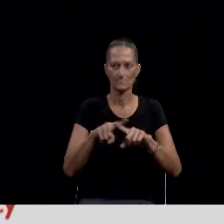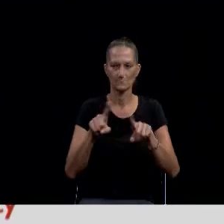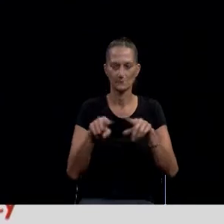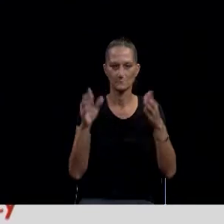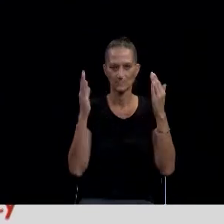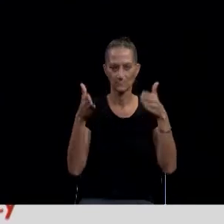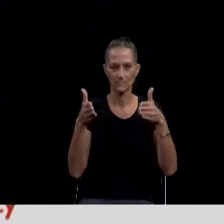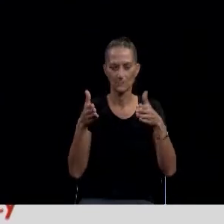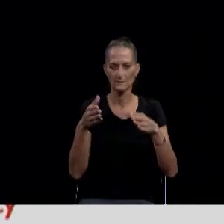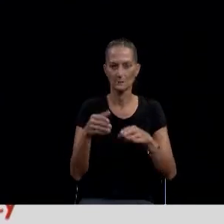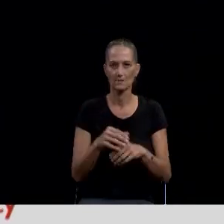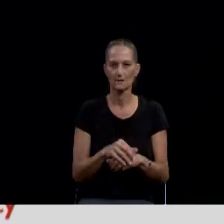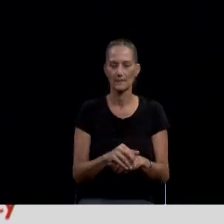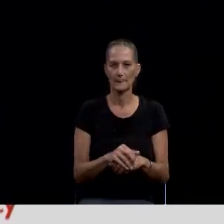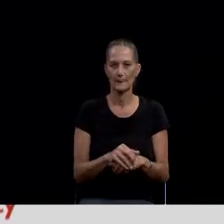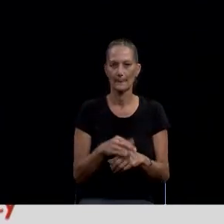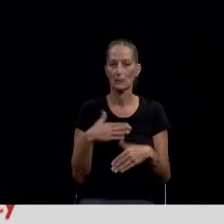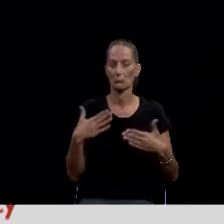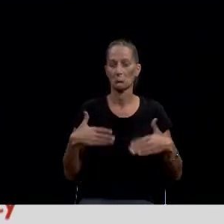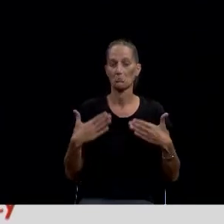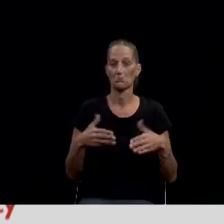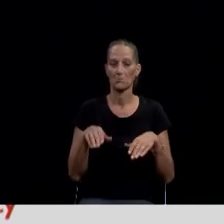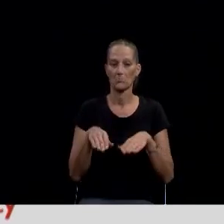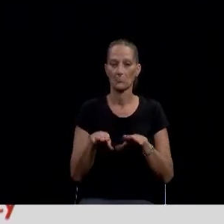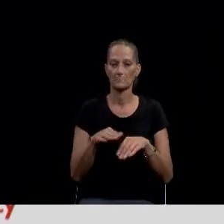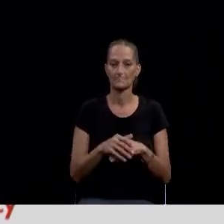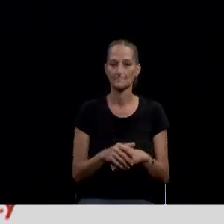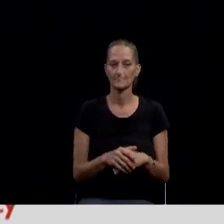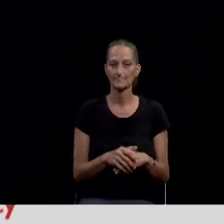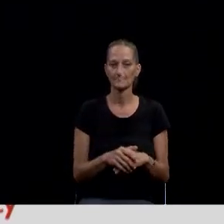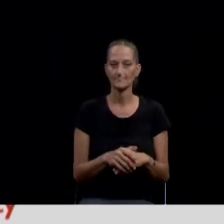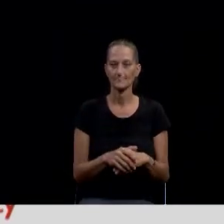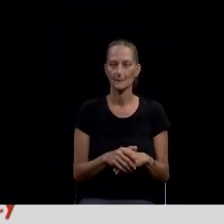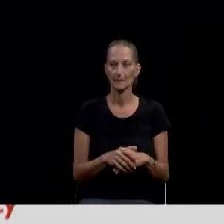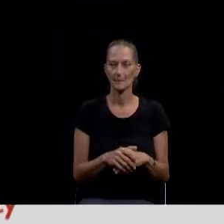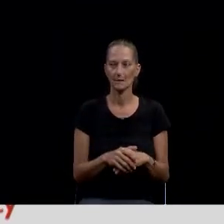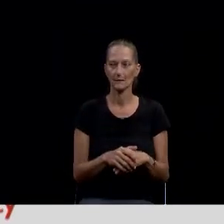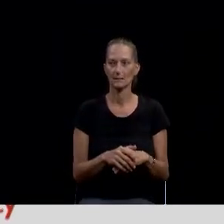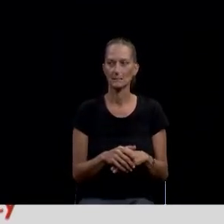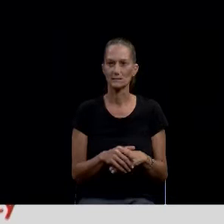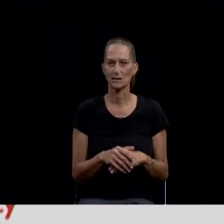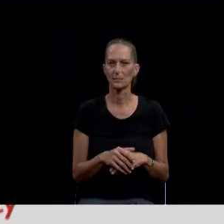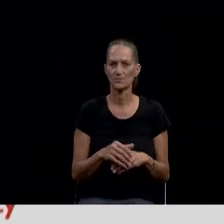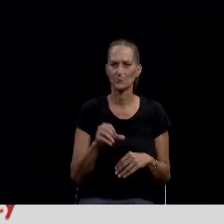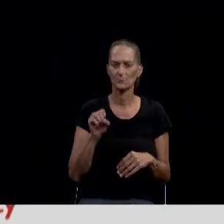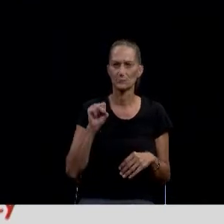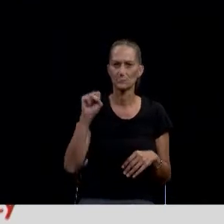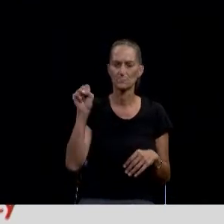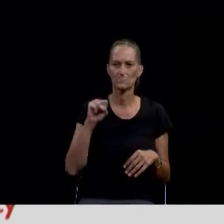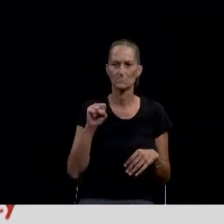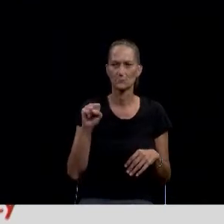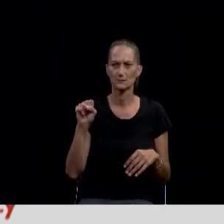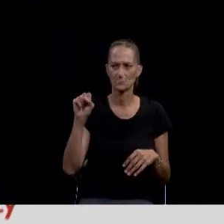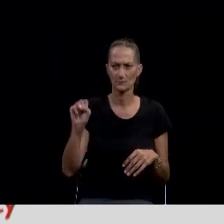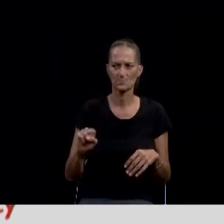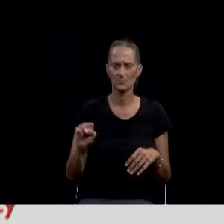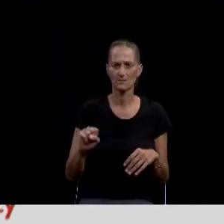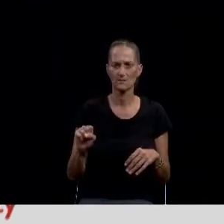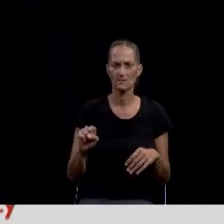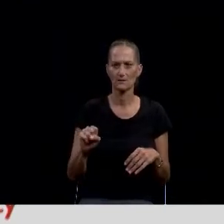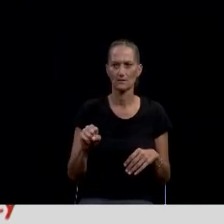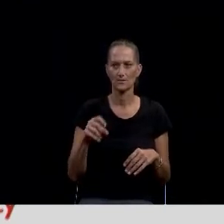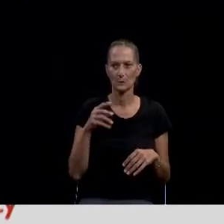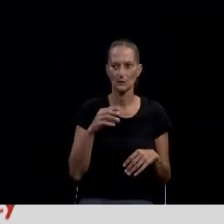The southern portion of the project, so you can see the river is off to the bottom of the screen and the suspension bridge is here.